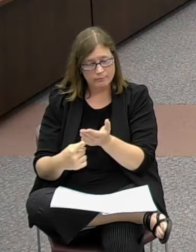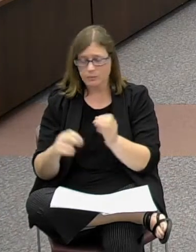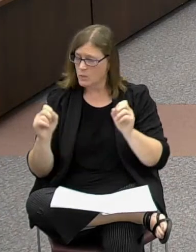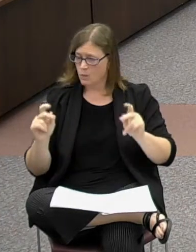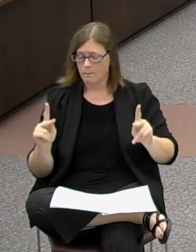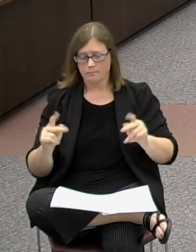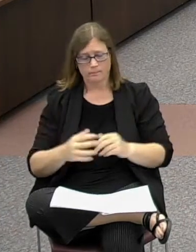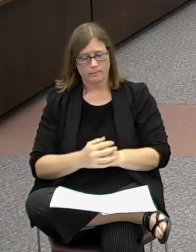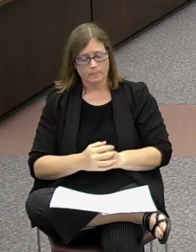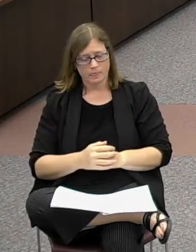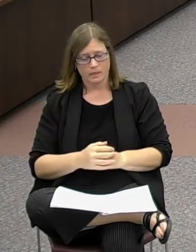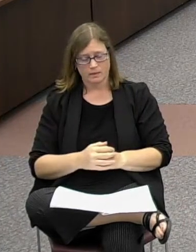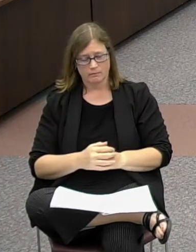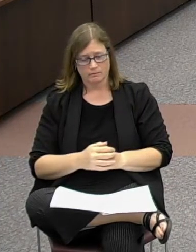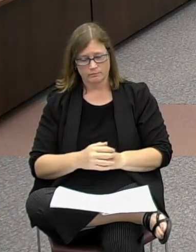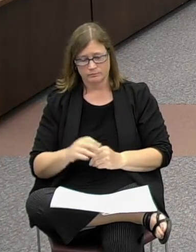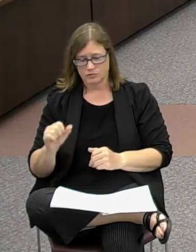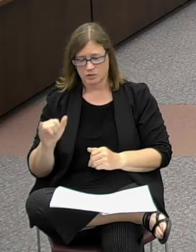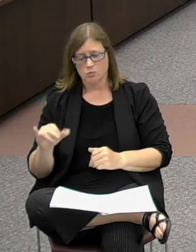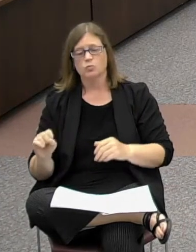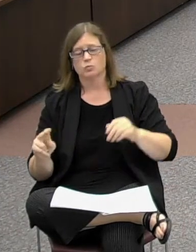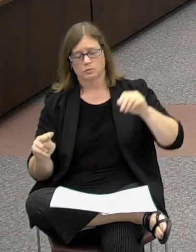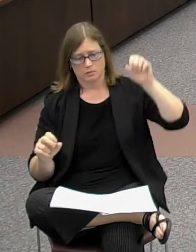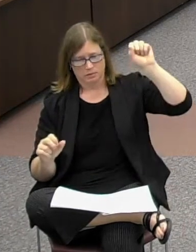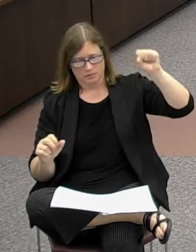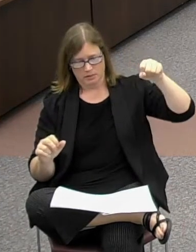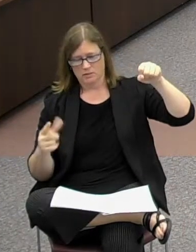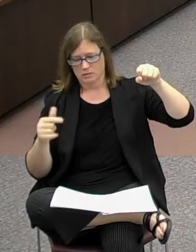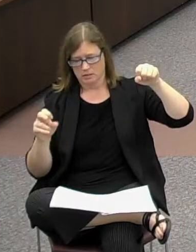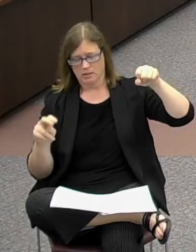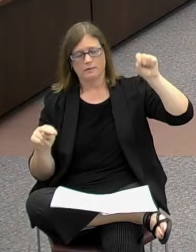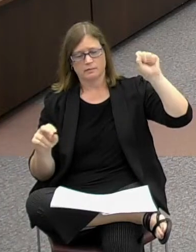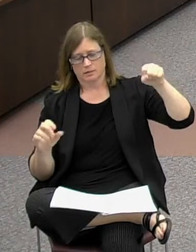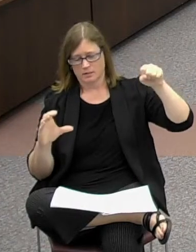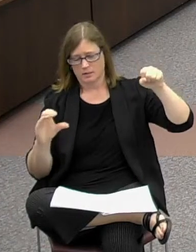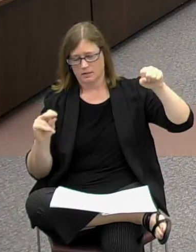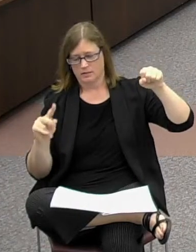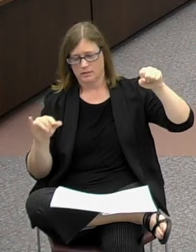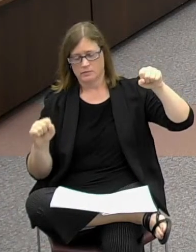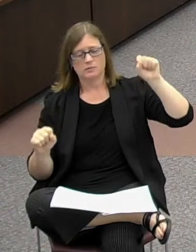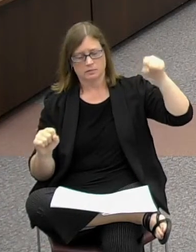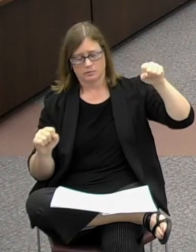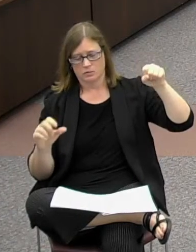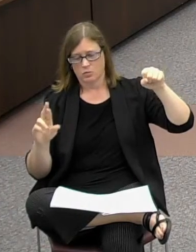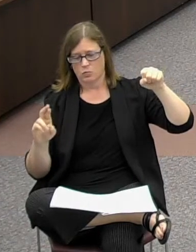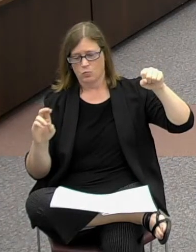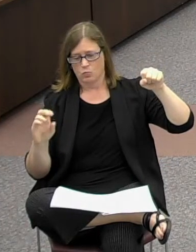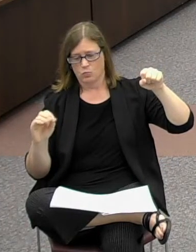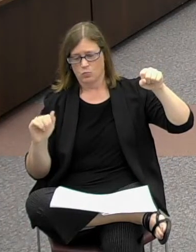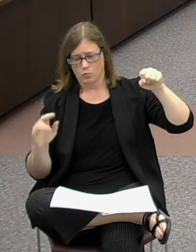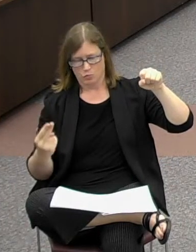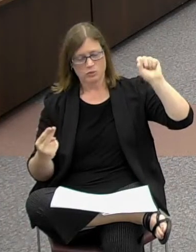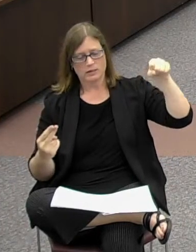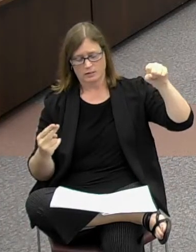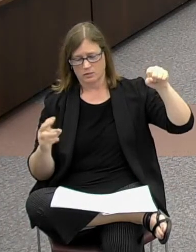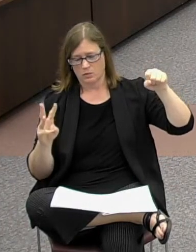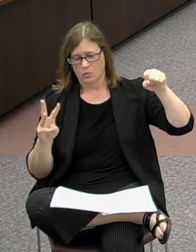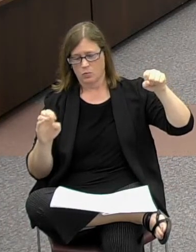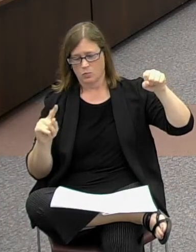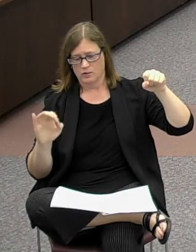All right, Charlie? Ms. Zine? Yes. Ms. Glan? Yes. Ms. Howard Collins? Yes. Ms. Roach? Yes. Mr. Westfall? Yes.